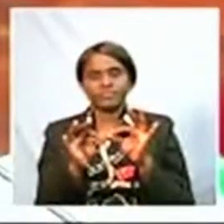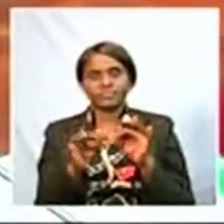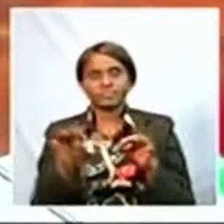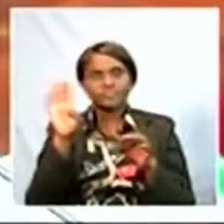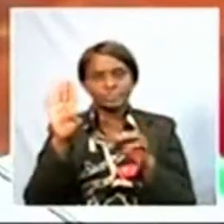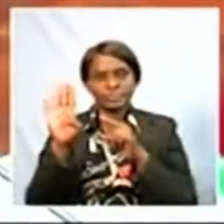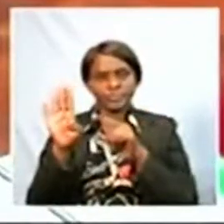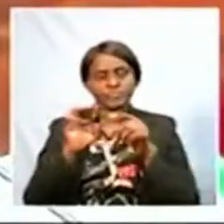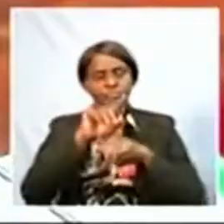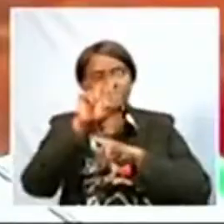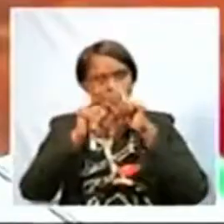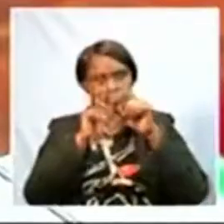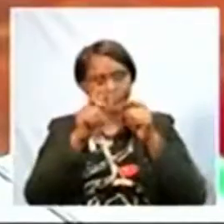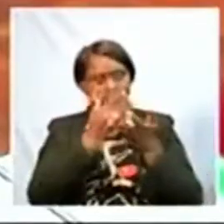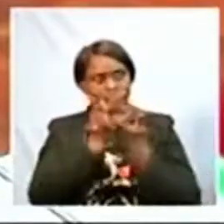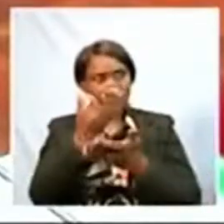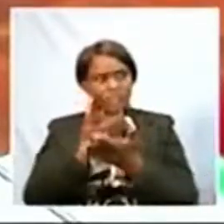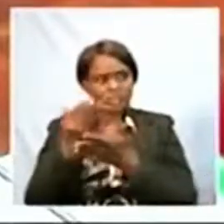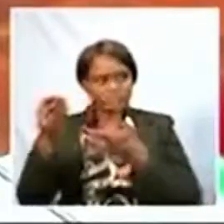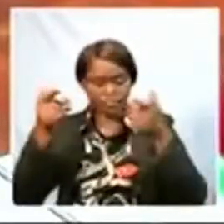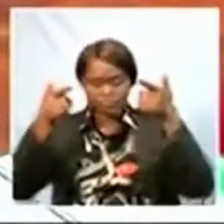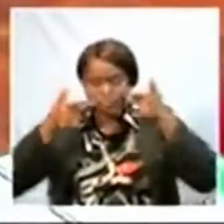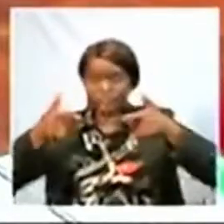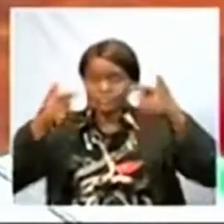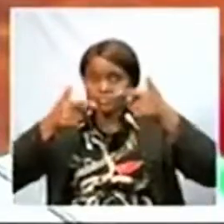B. Questionable procurement of cameras.